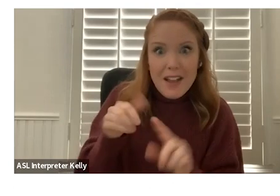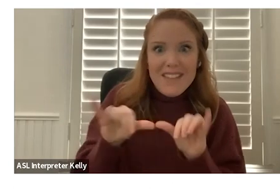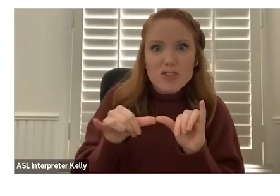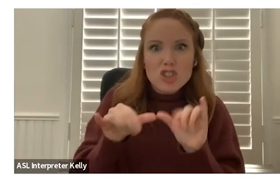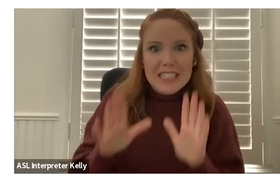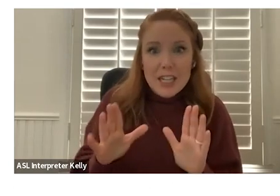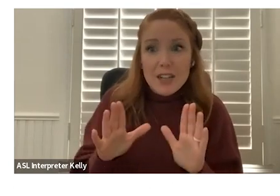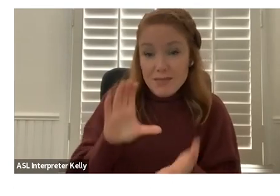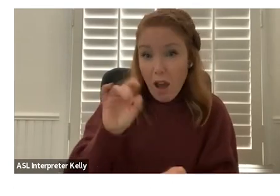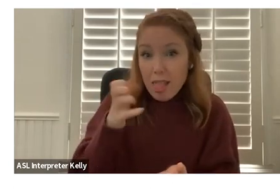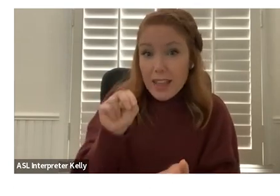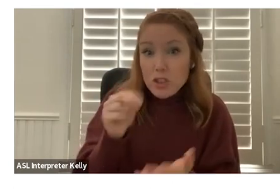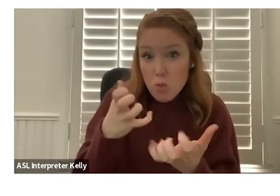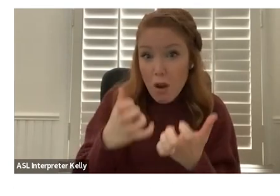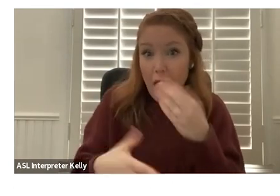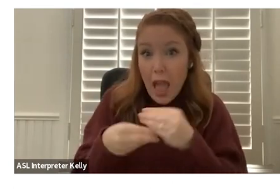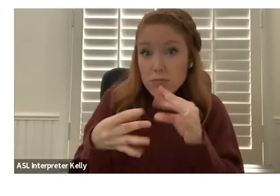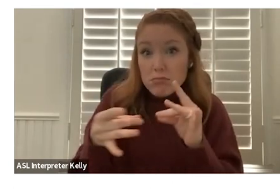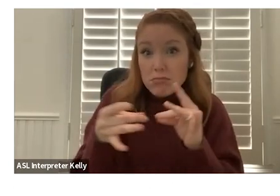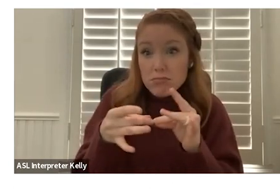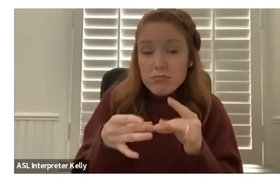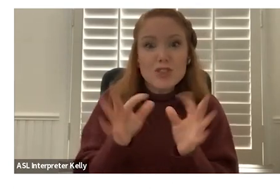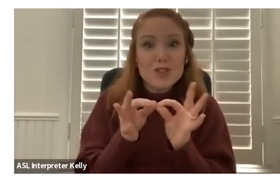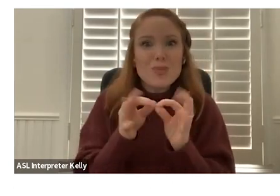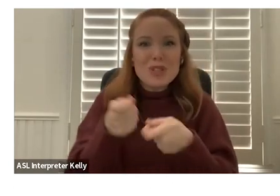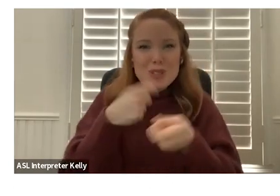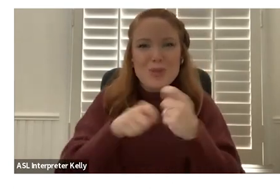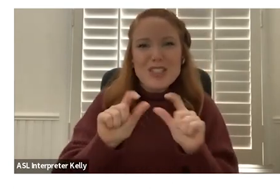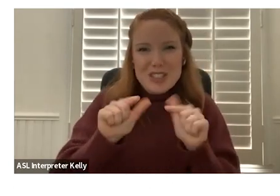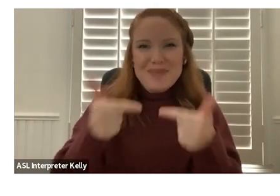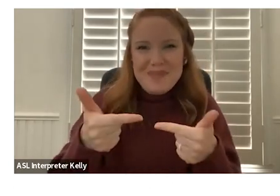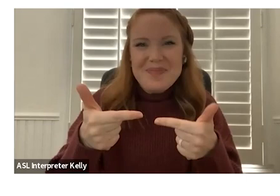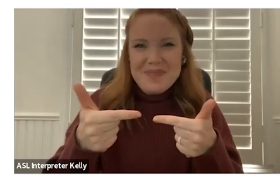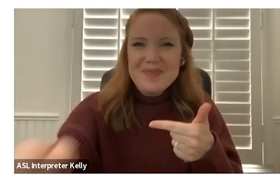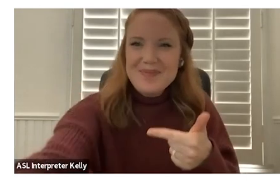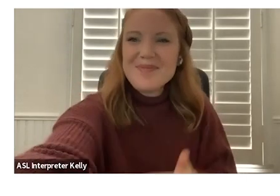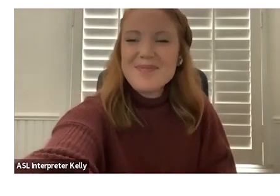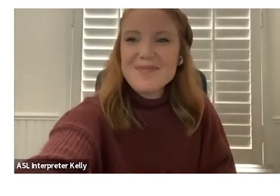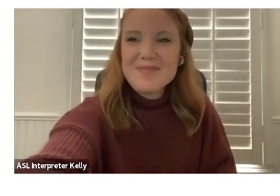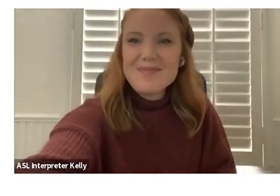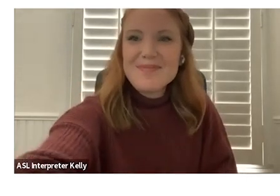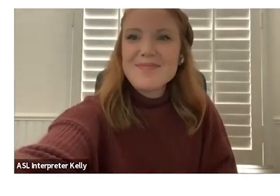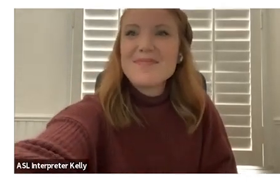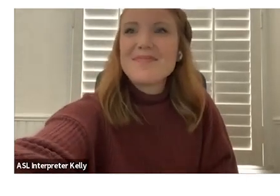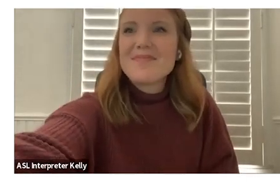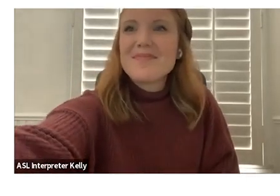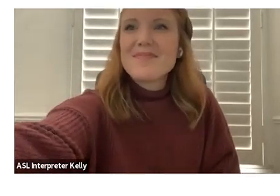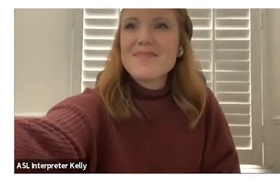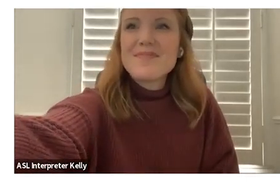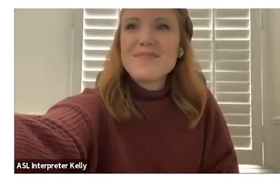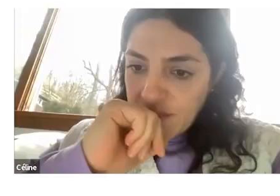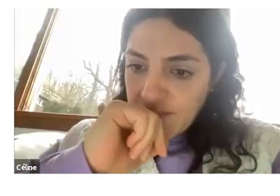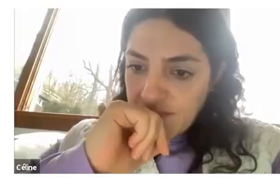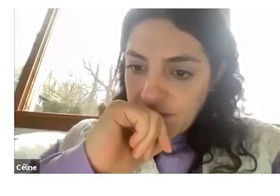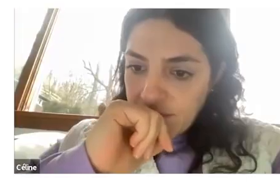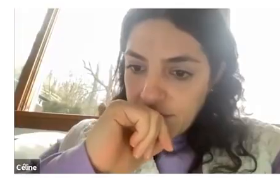way, one thought is that the beginning of this class is now history. And